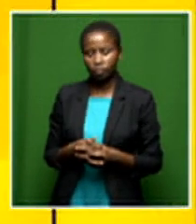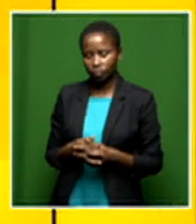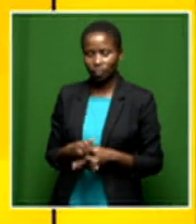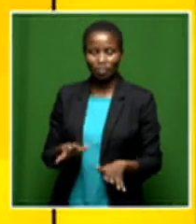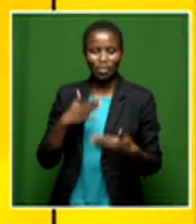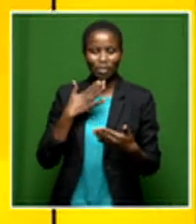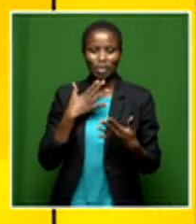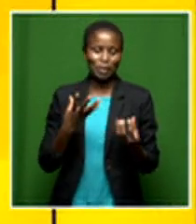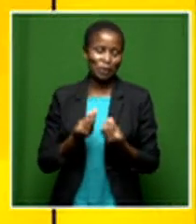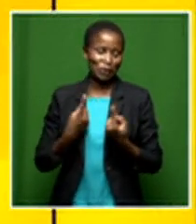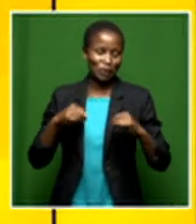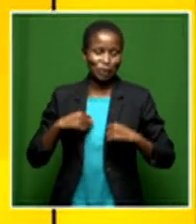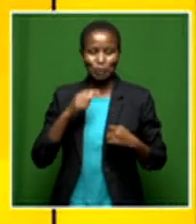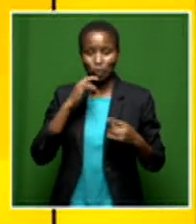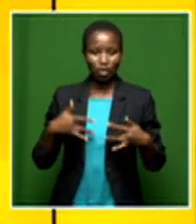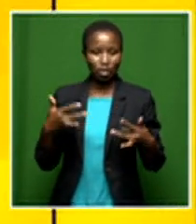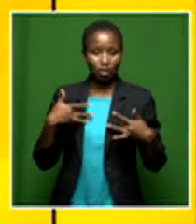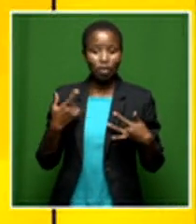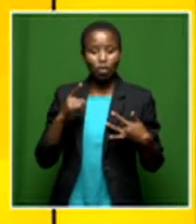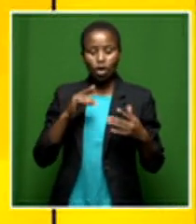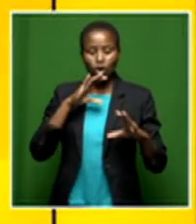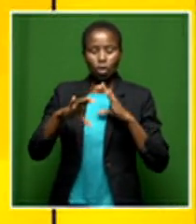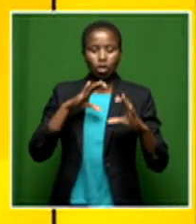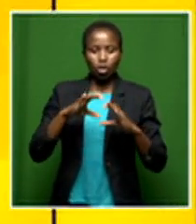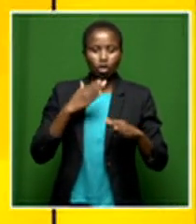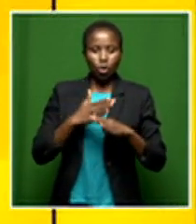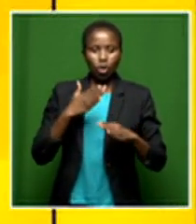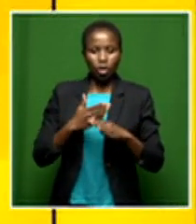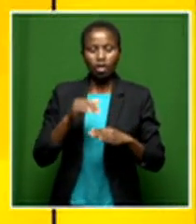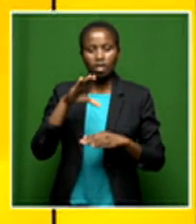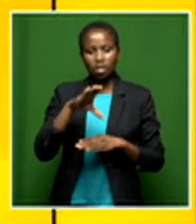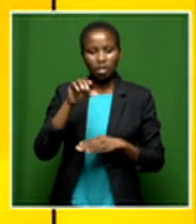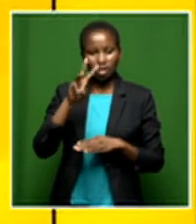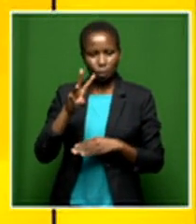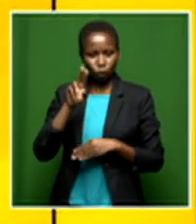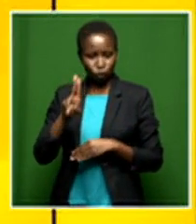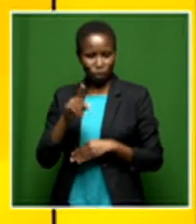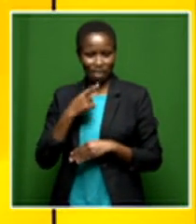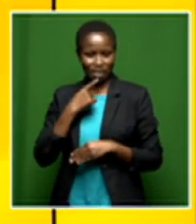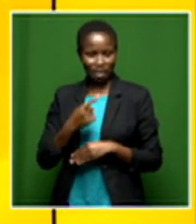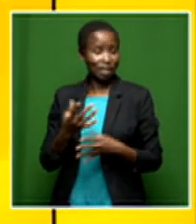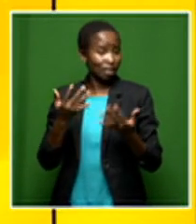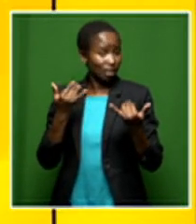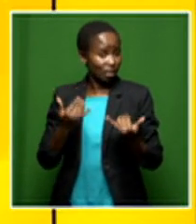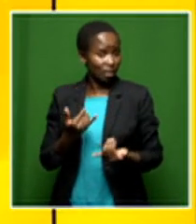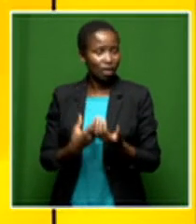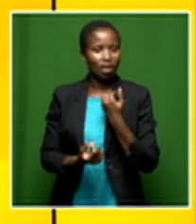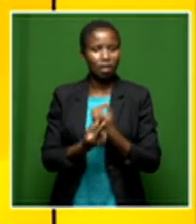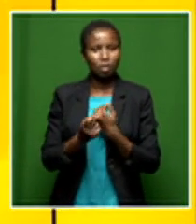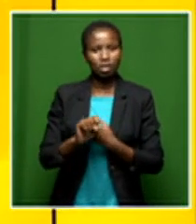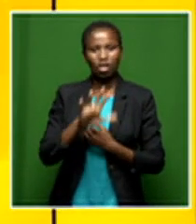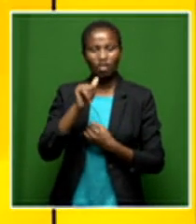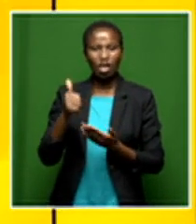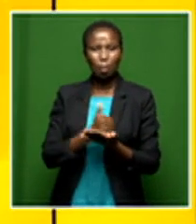Thanks for staying with us on Morning Live. Now, the Communication Workers Union, CWU, says that it's facing the South African